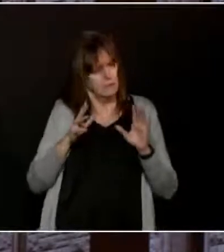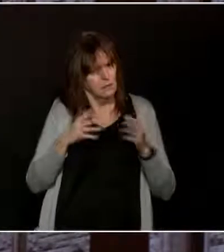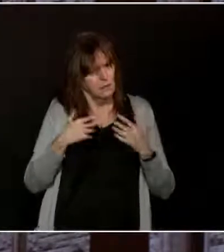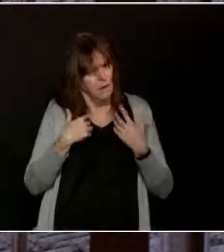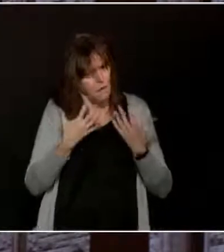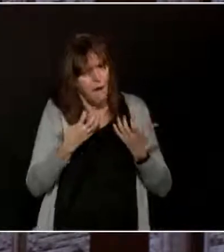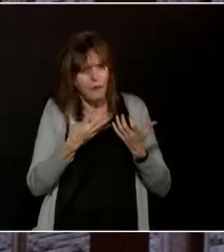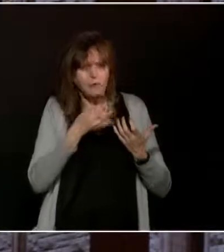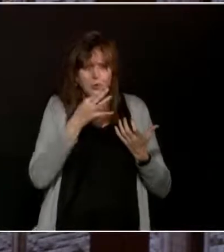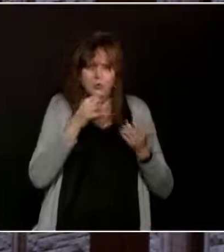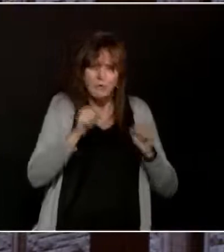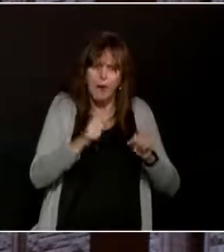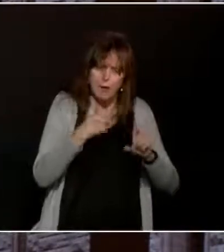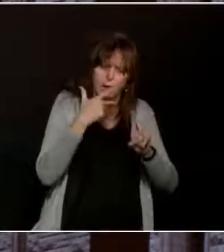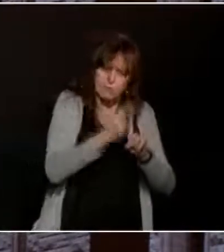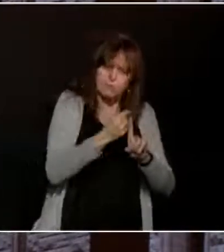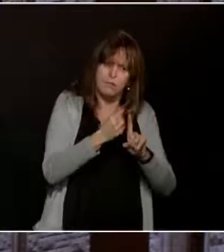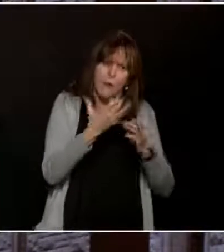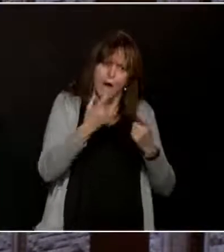possible.